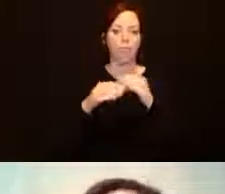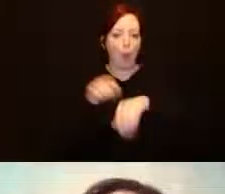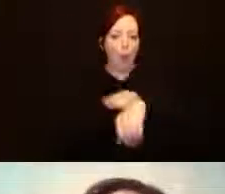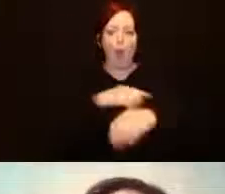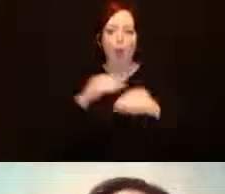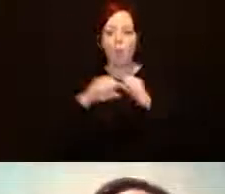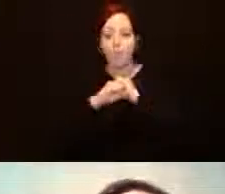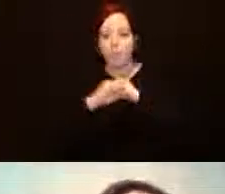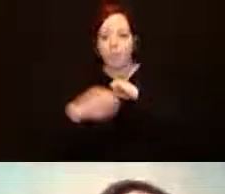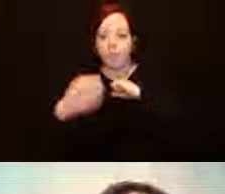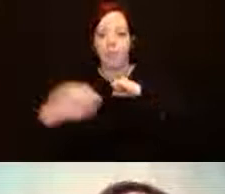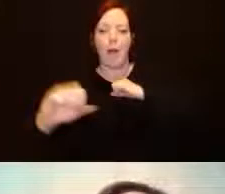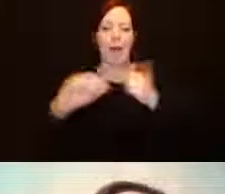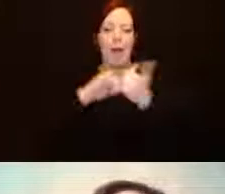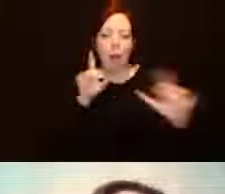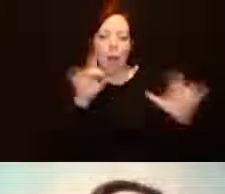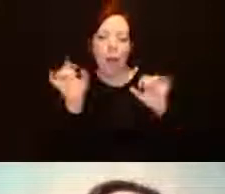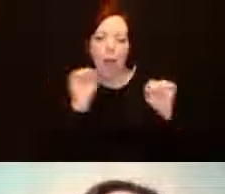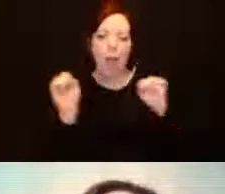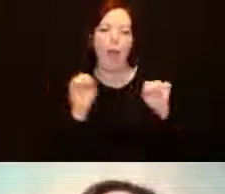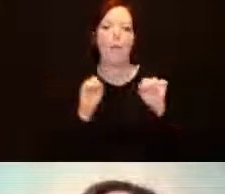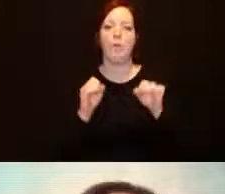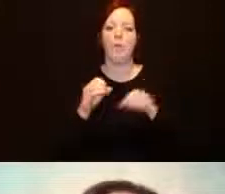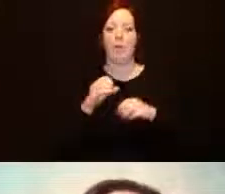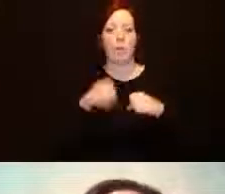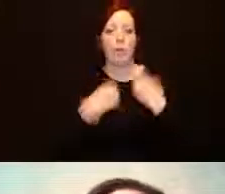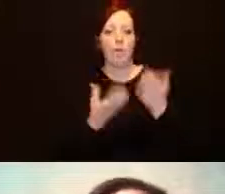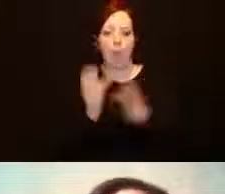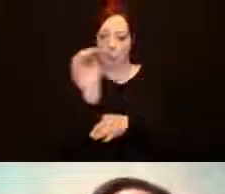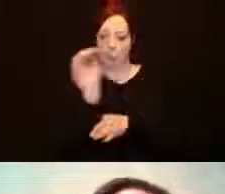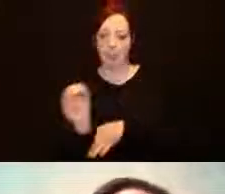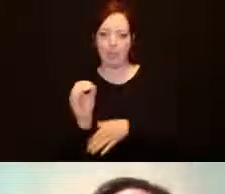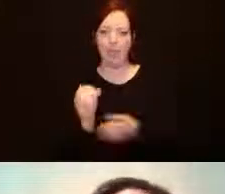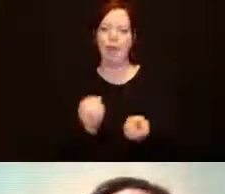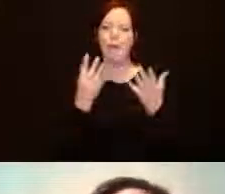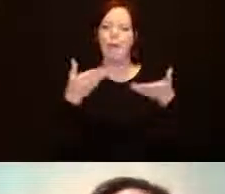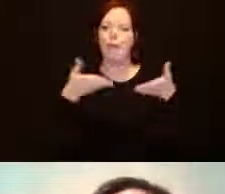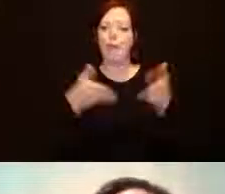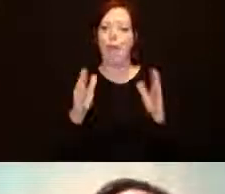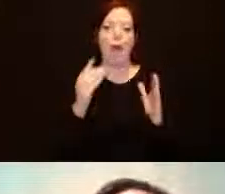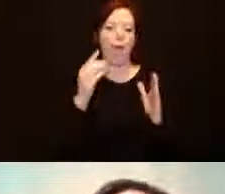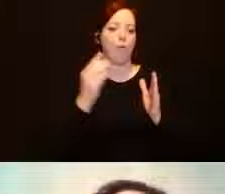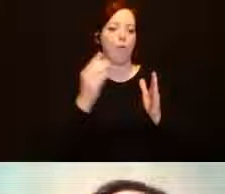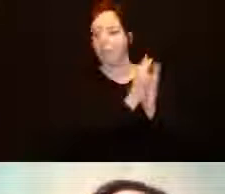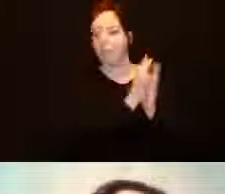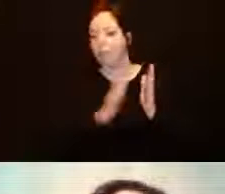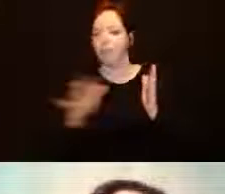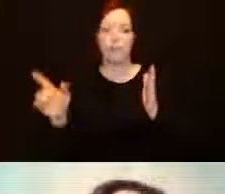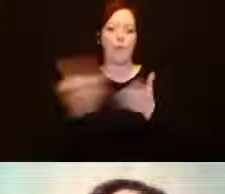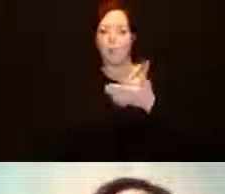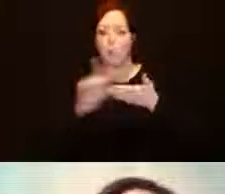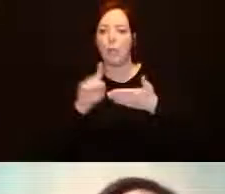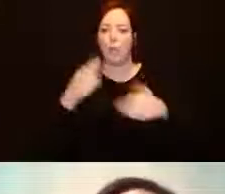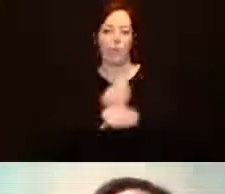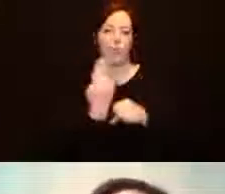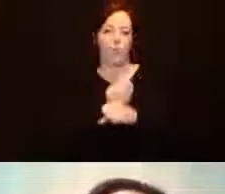of percentage, how much of your allowance for a week you have been using. So it would be using